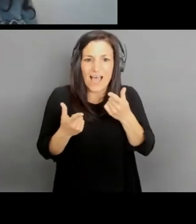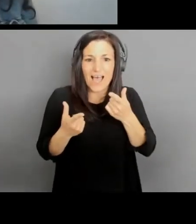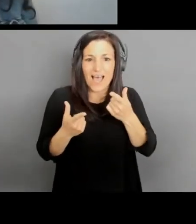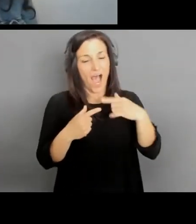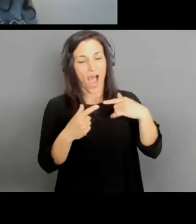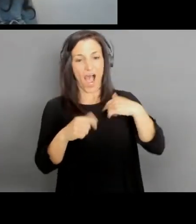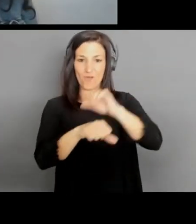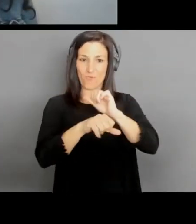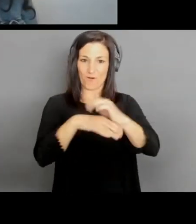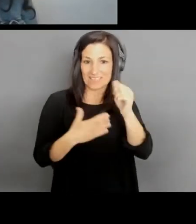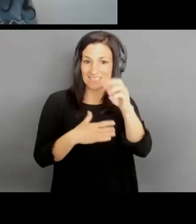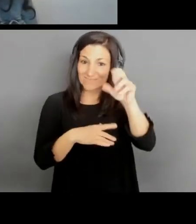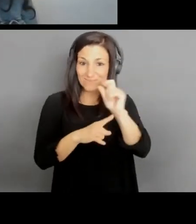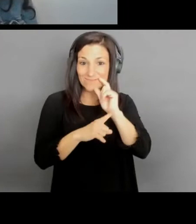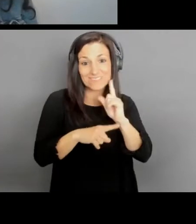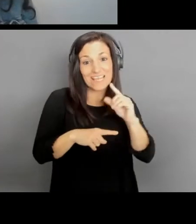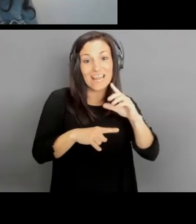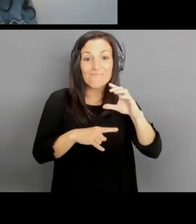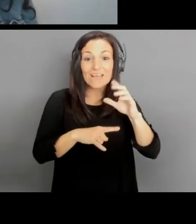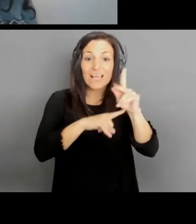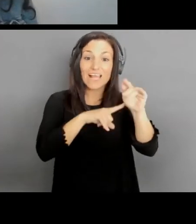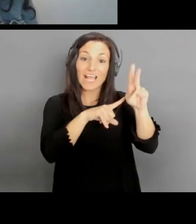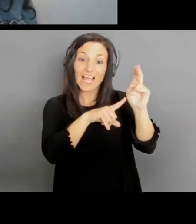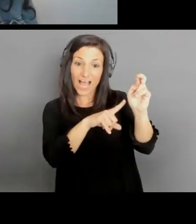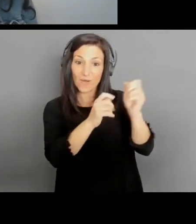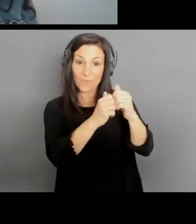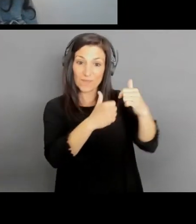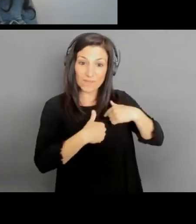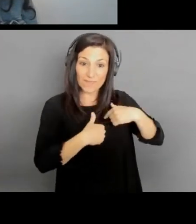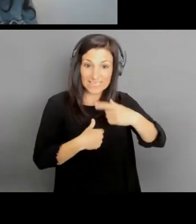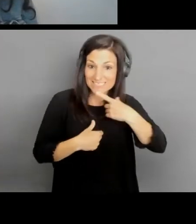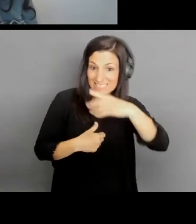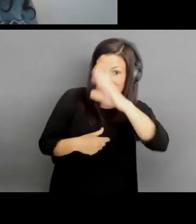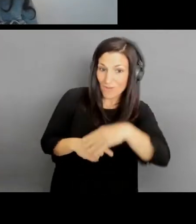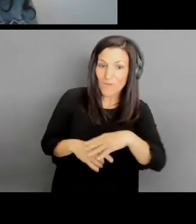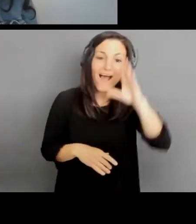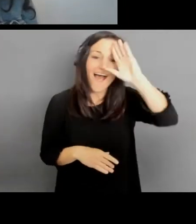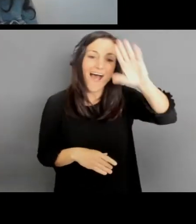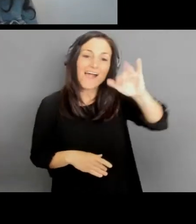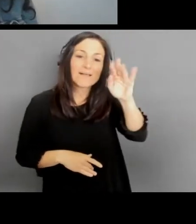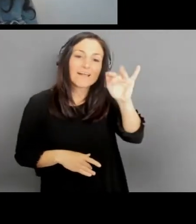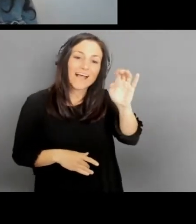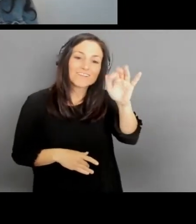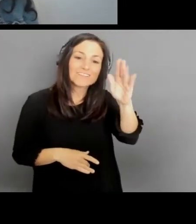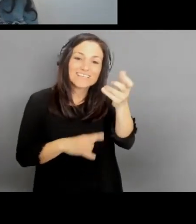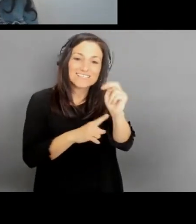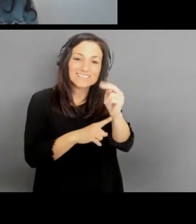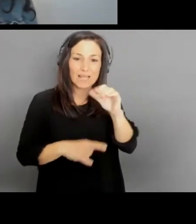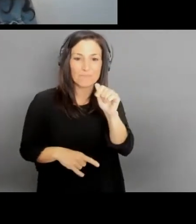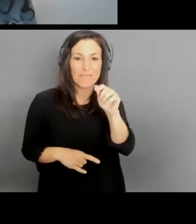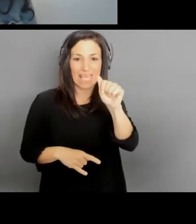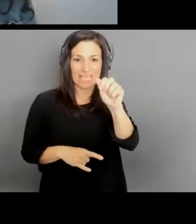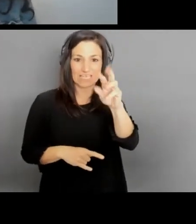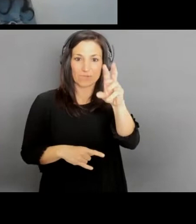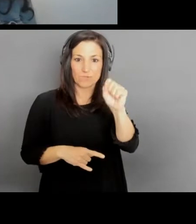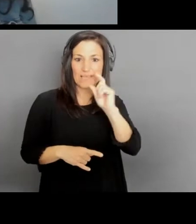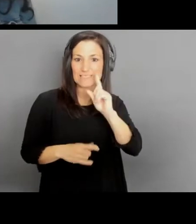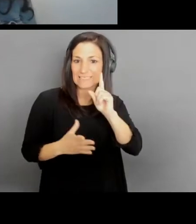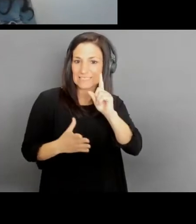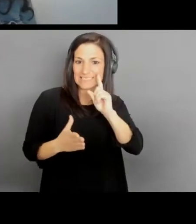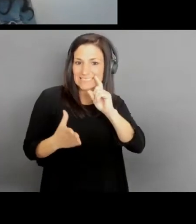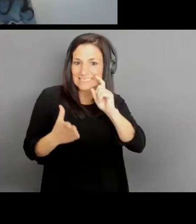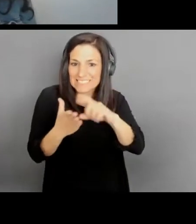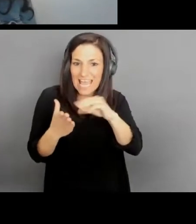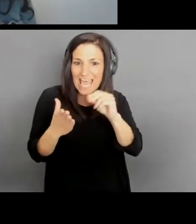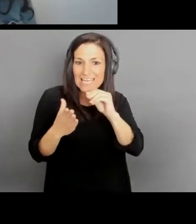my co-host Kyle. Kyle, let everyone know who you are. Hey there, I'm Kyle Dickinson. I'm with the AWS Threat Detection and Incident Response Practice,